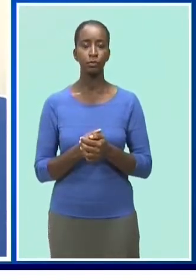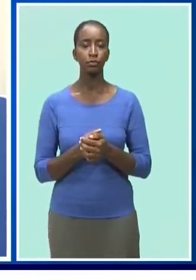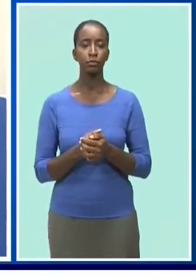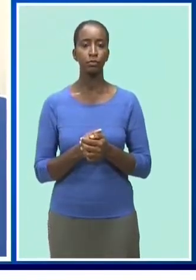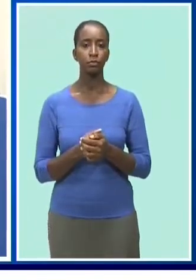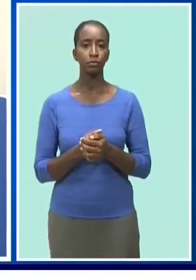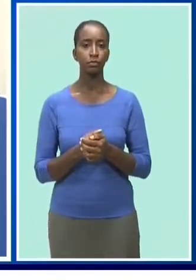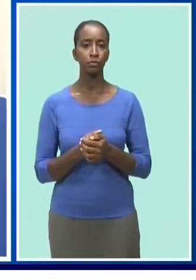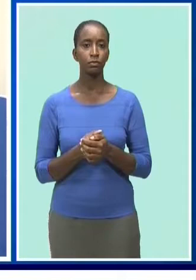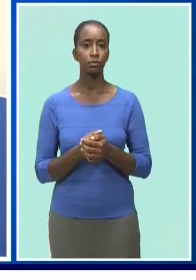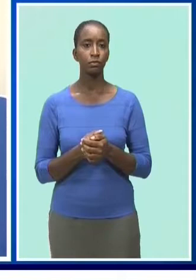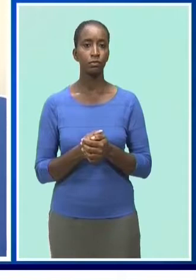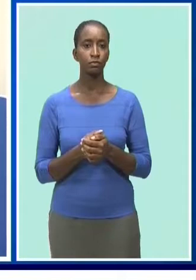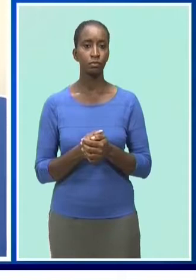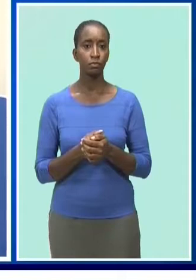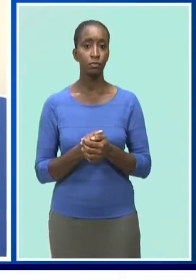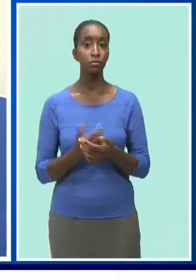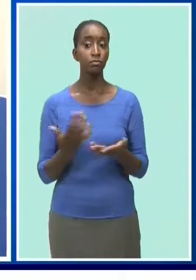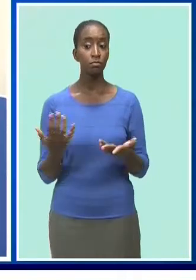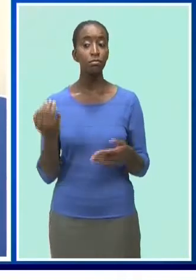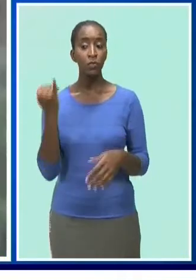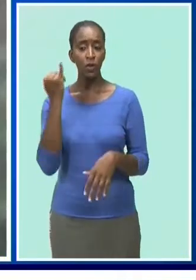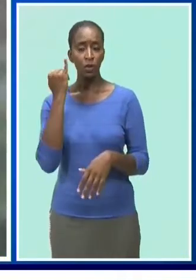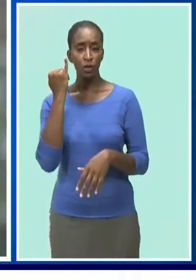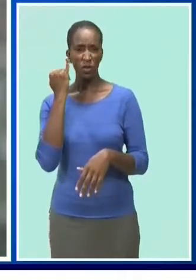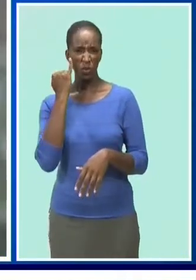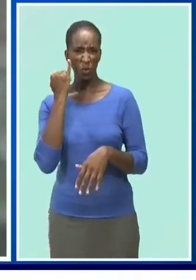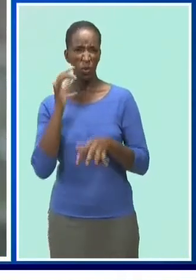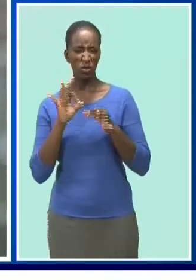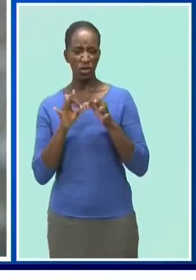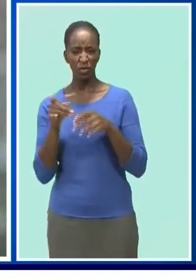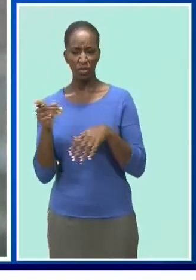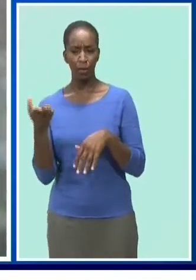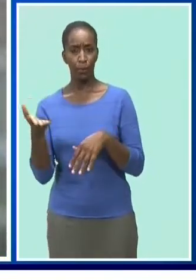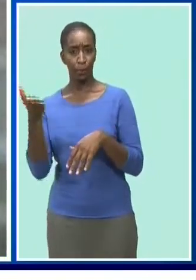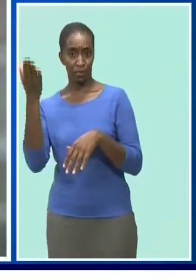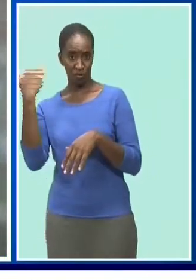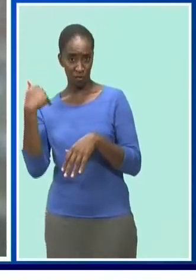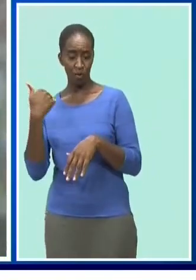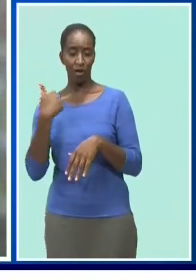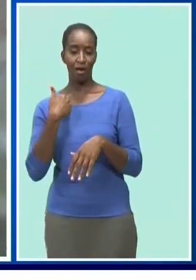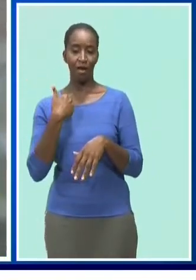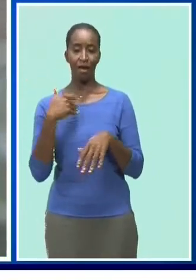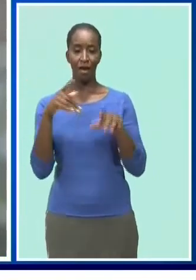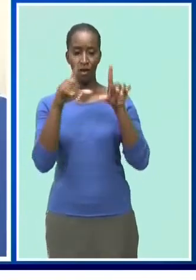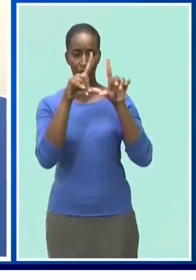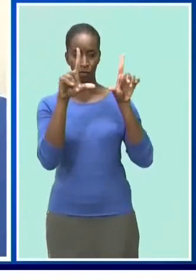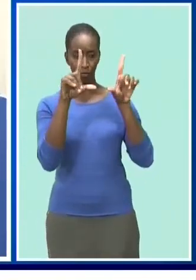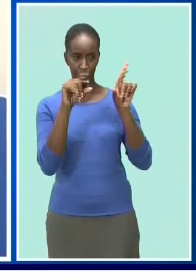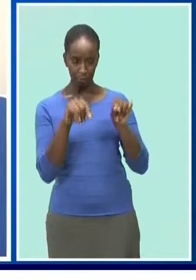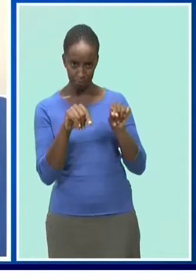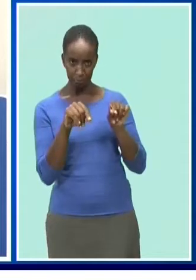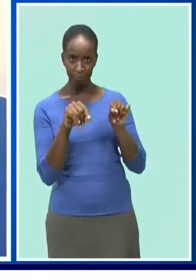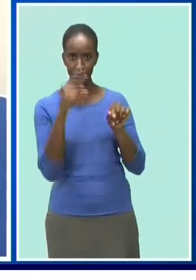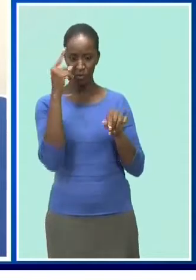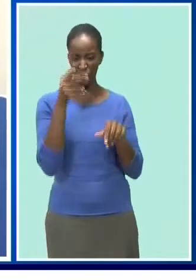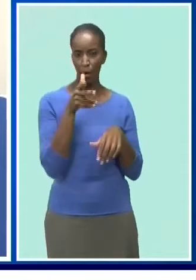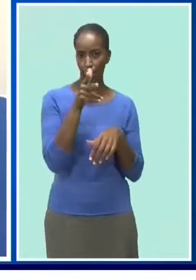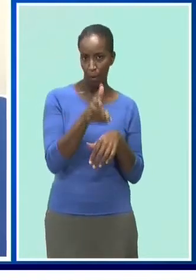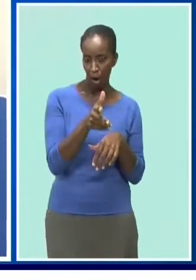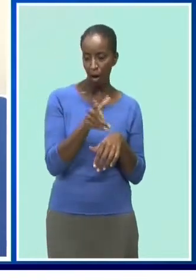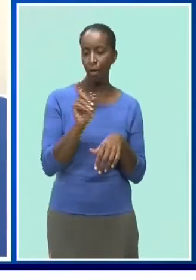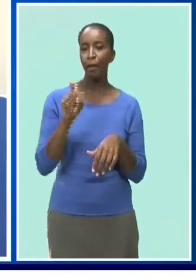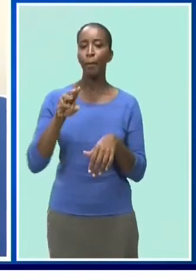If the applicant is in possession of a previous disability badge issued by the Council, you must return